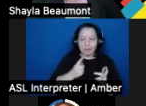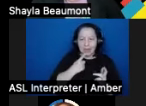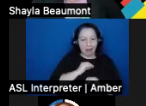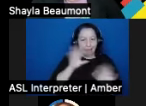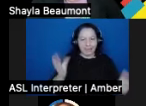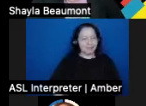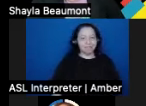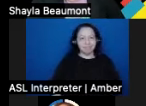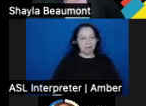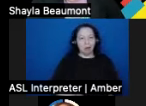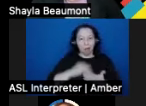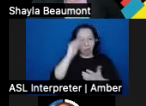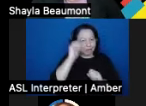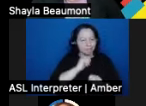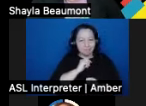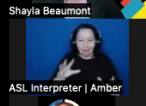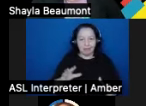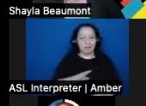growing up.